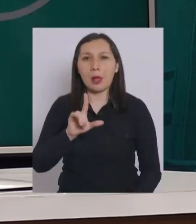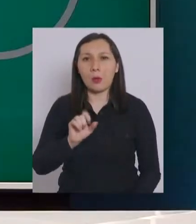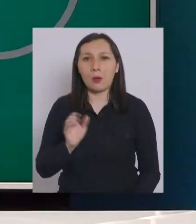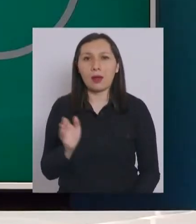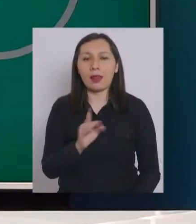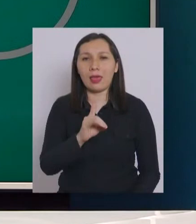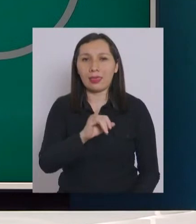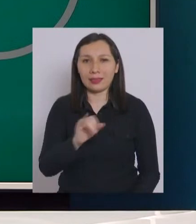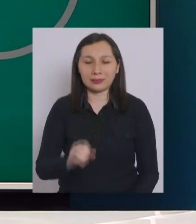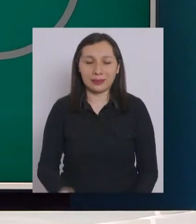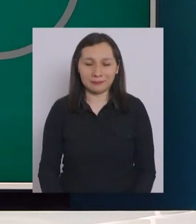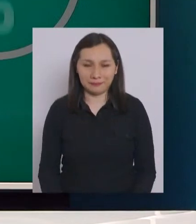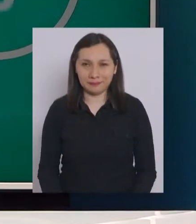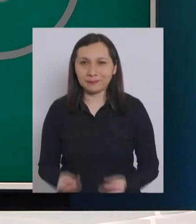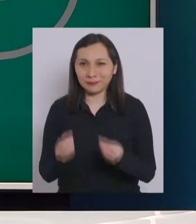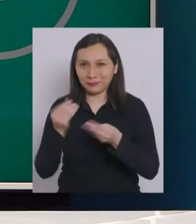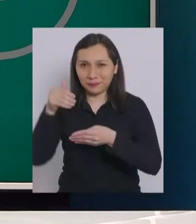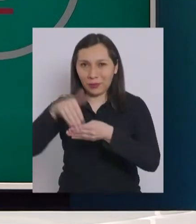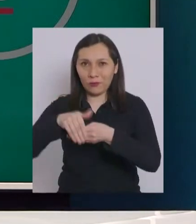Dr. Paula Daza.